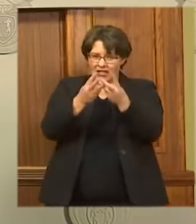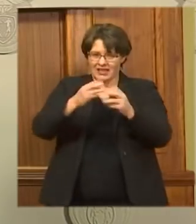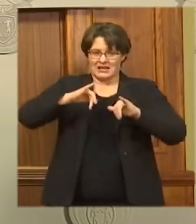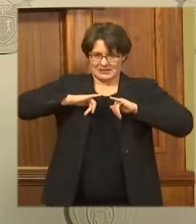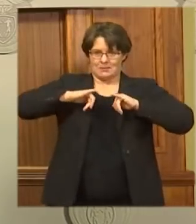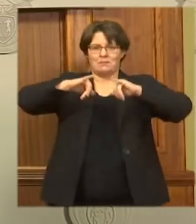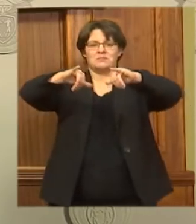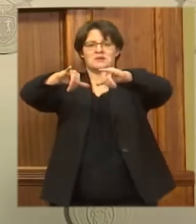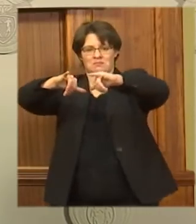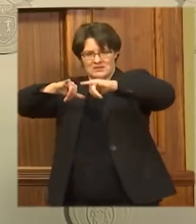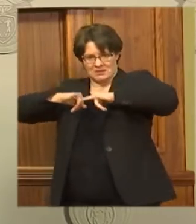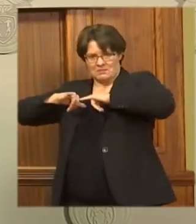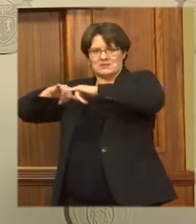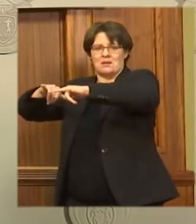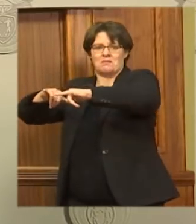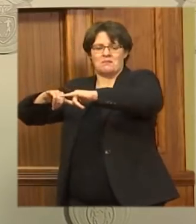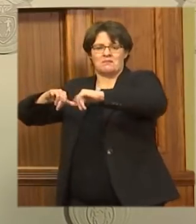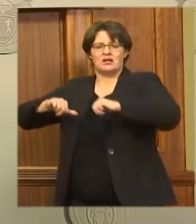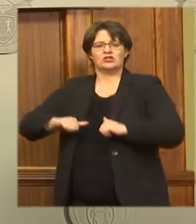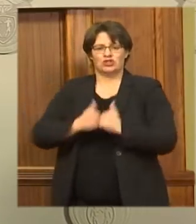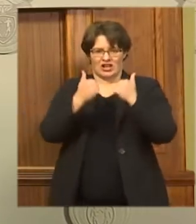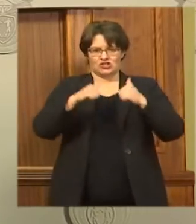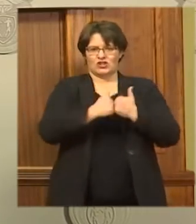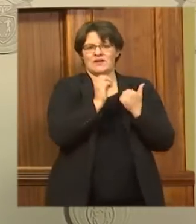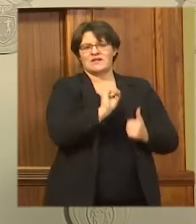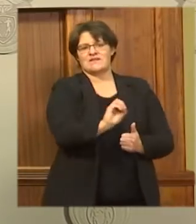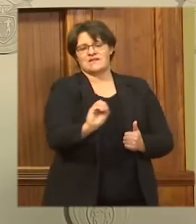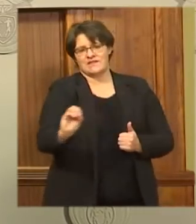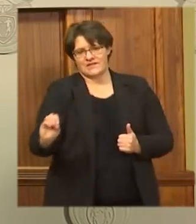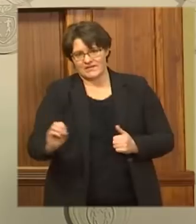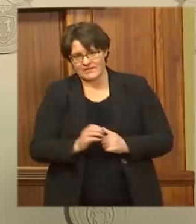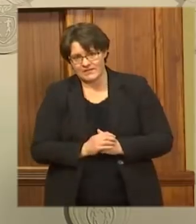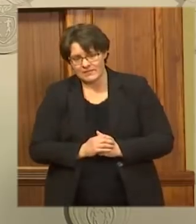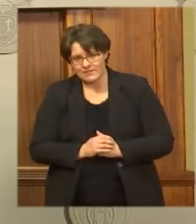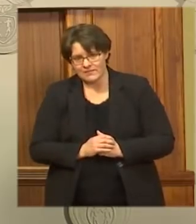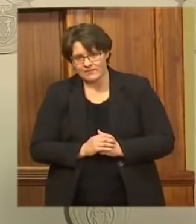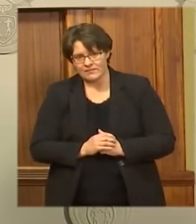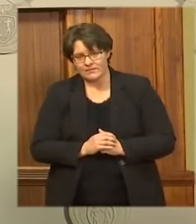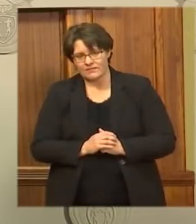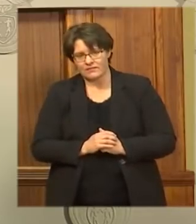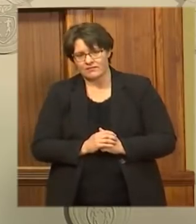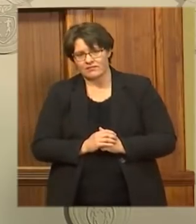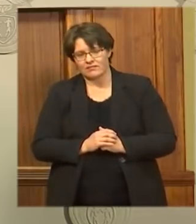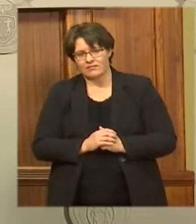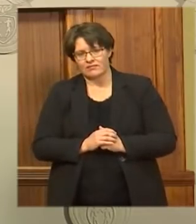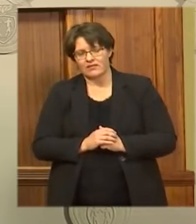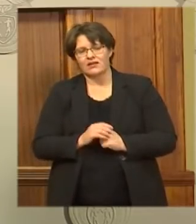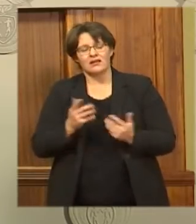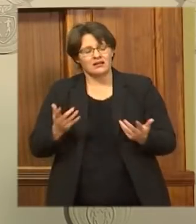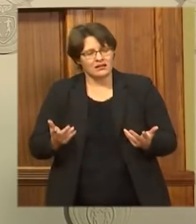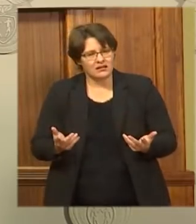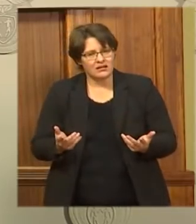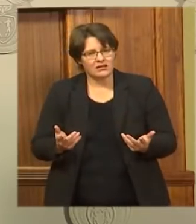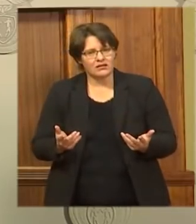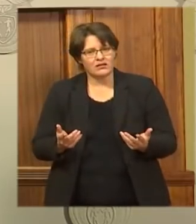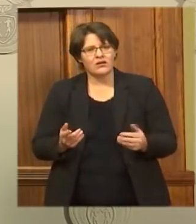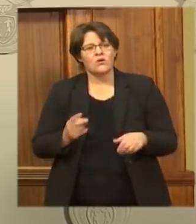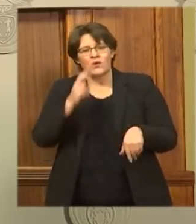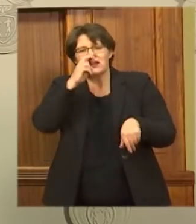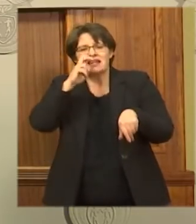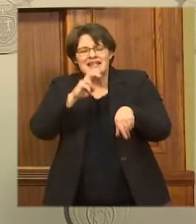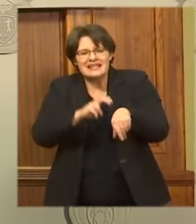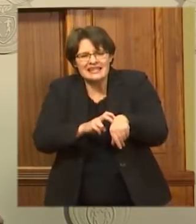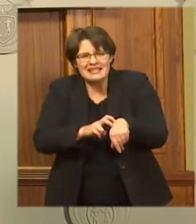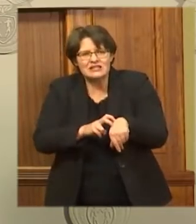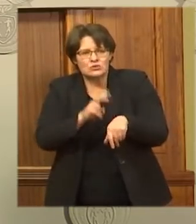same challenges that we are facing, and they must find ways